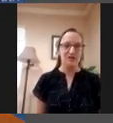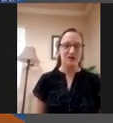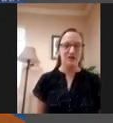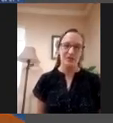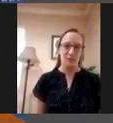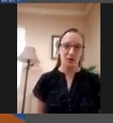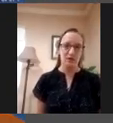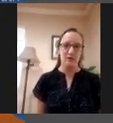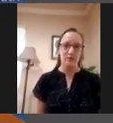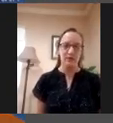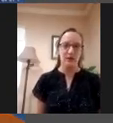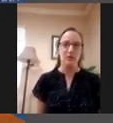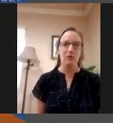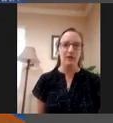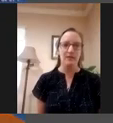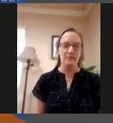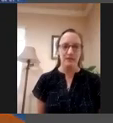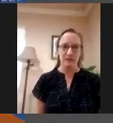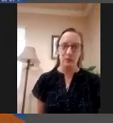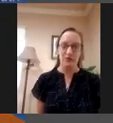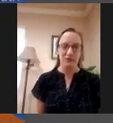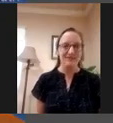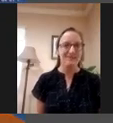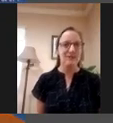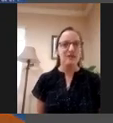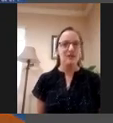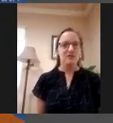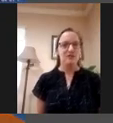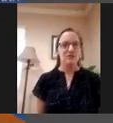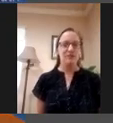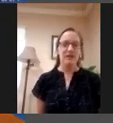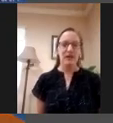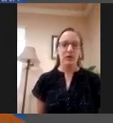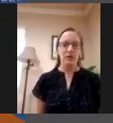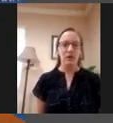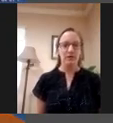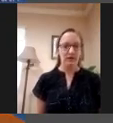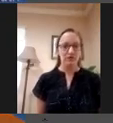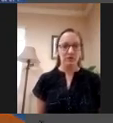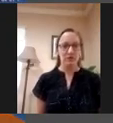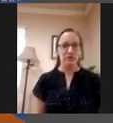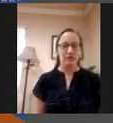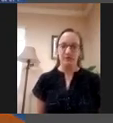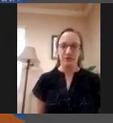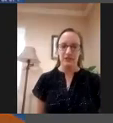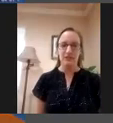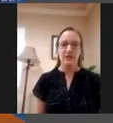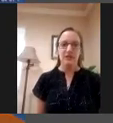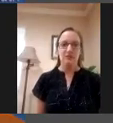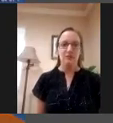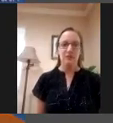projects are focused on water, so we are organized based on watersheds. So depending on where you are in the country or in the